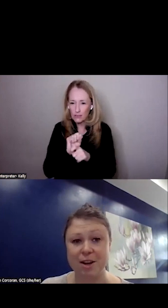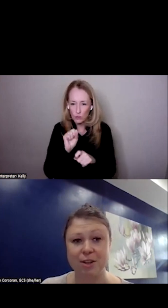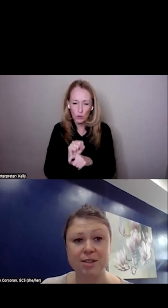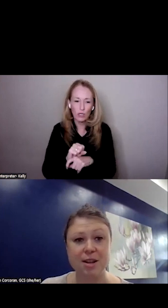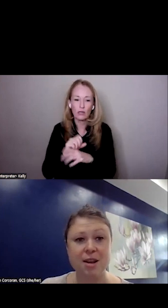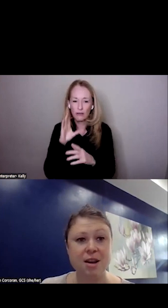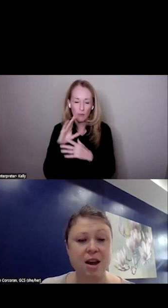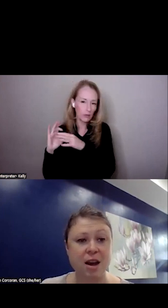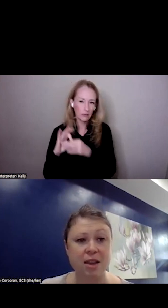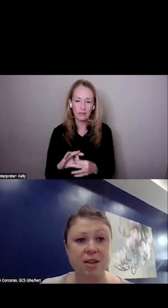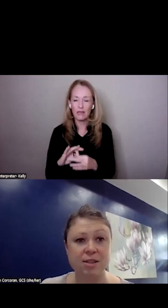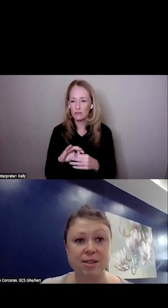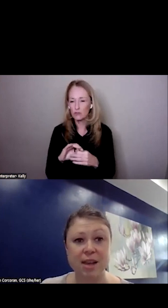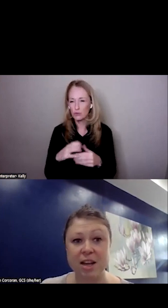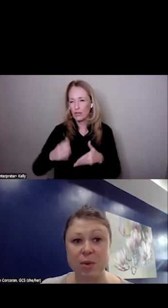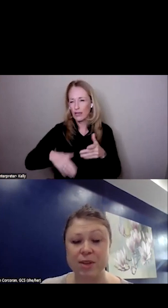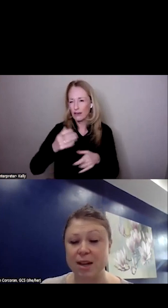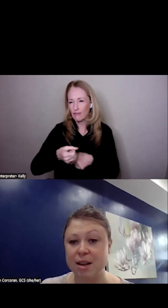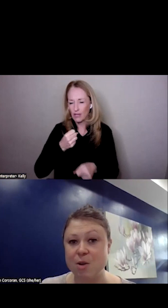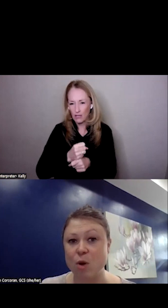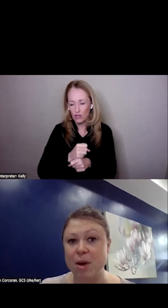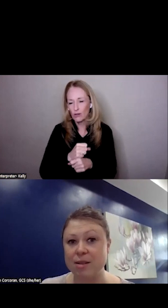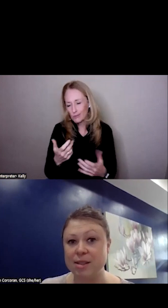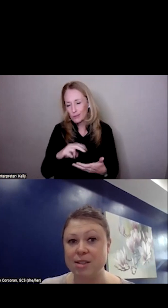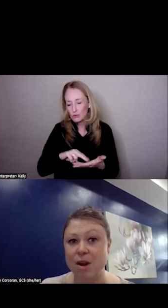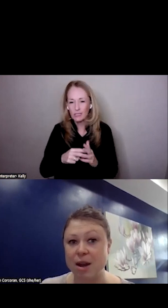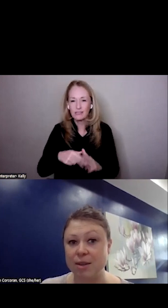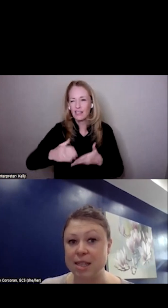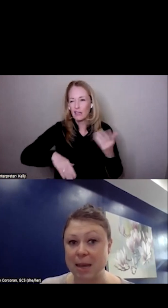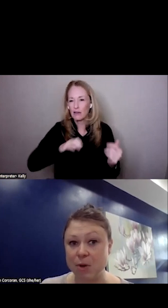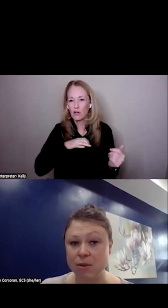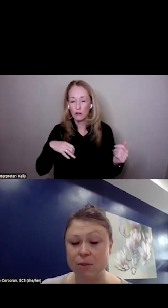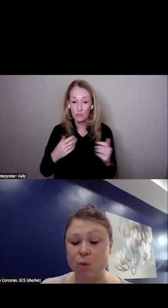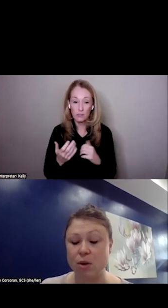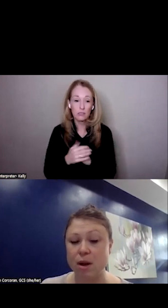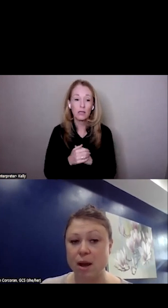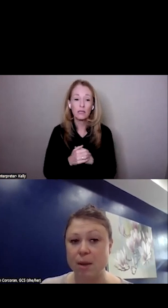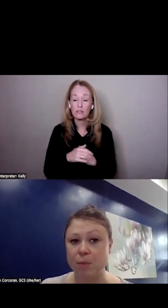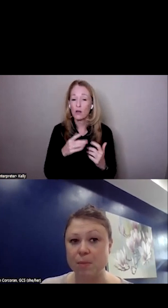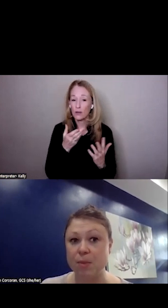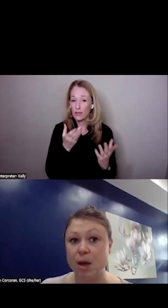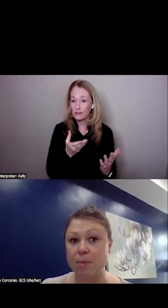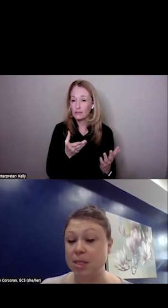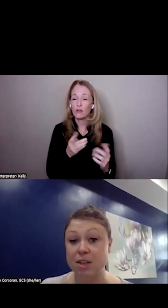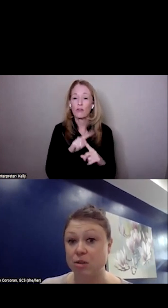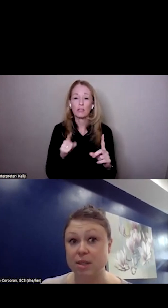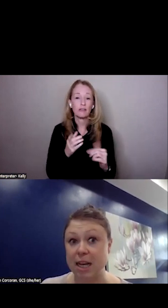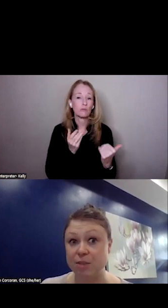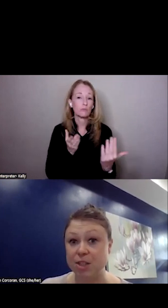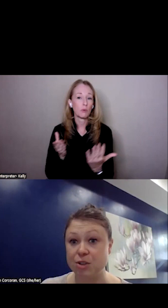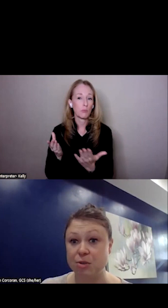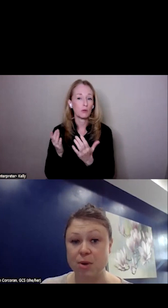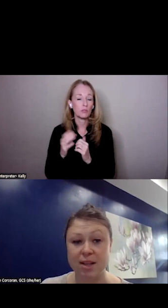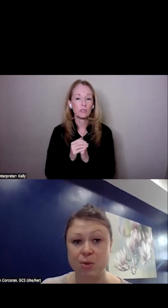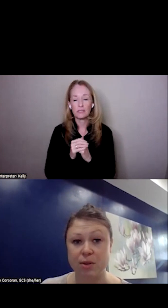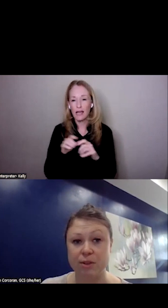end of the Congress. On this slide here, we've got what policies are on the table for potential